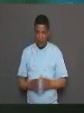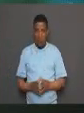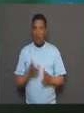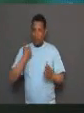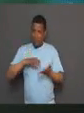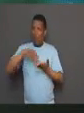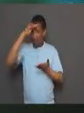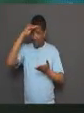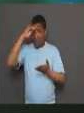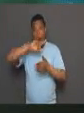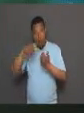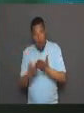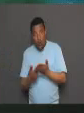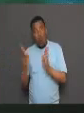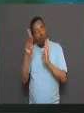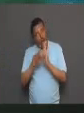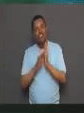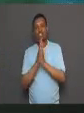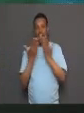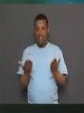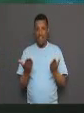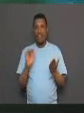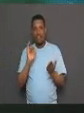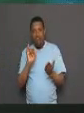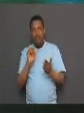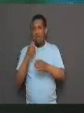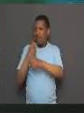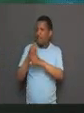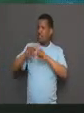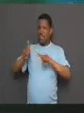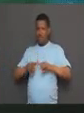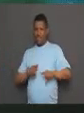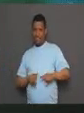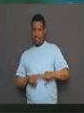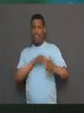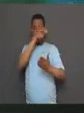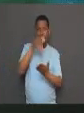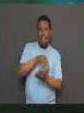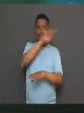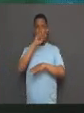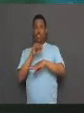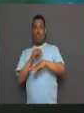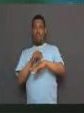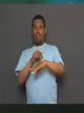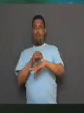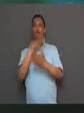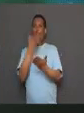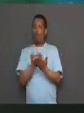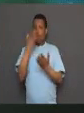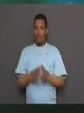We will learn about the policies that apply to different sectors of the national